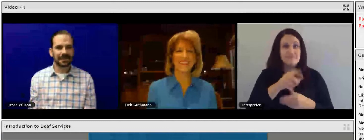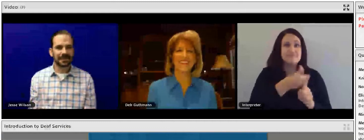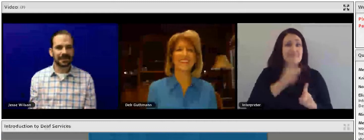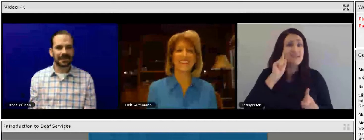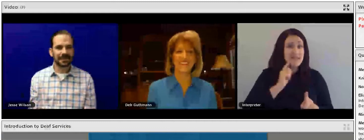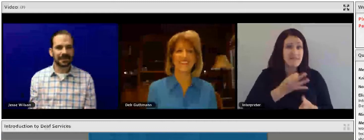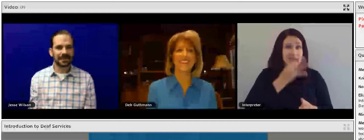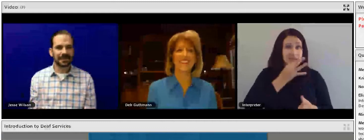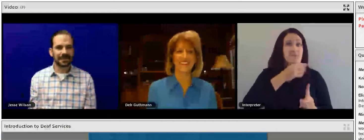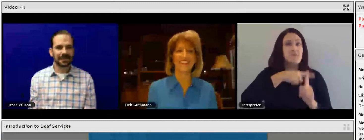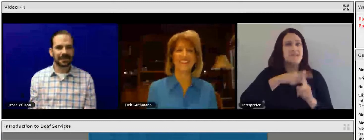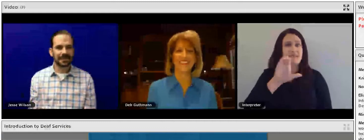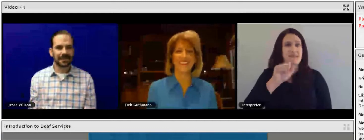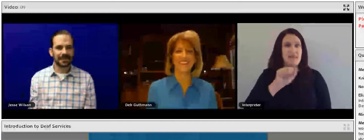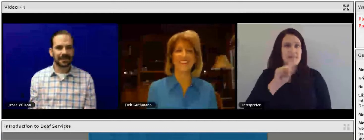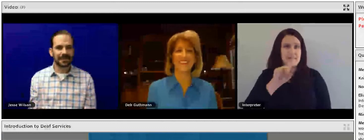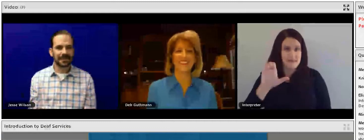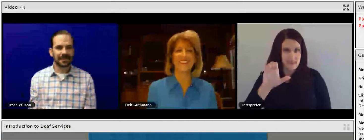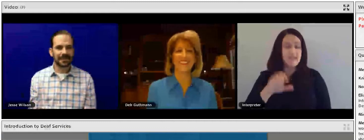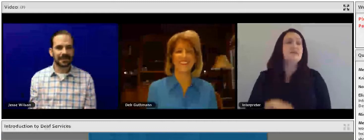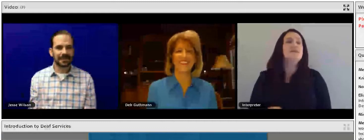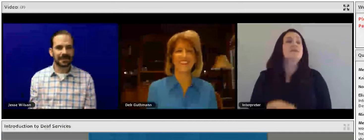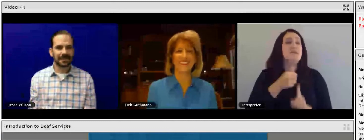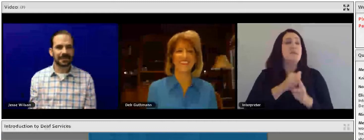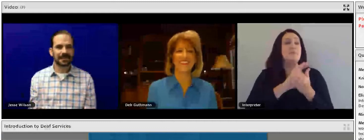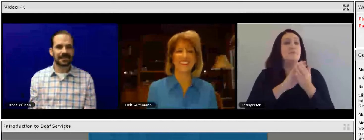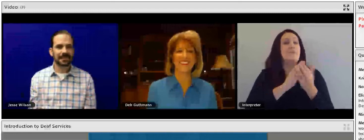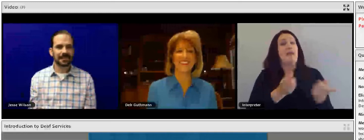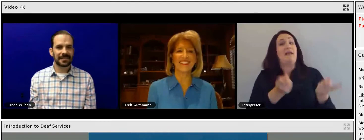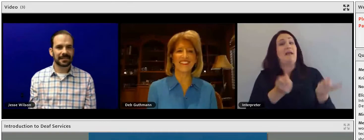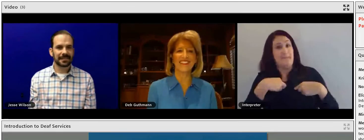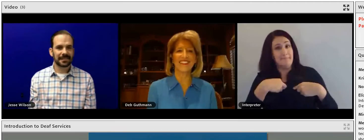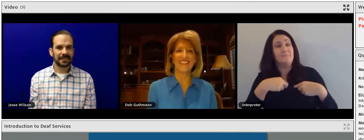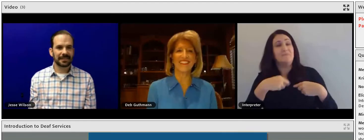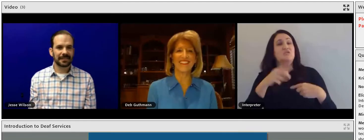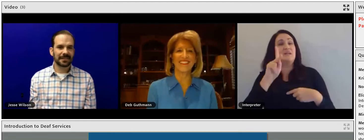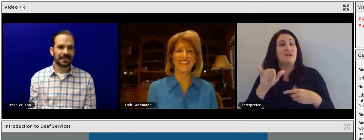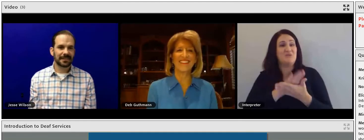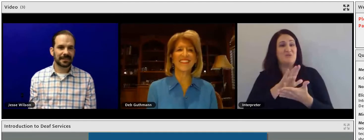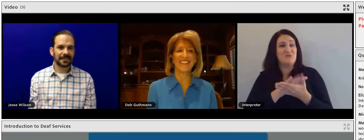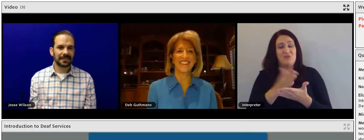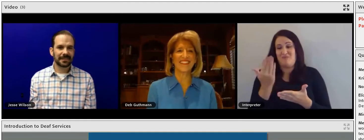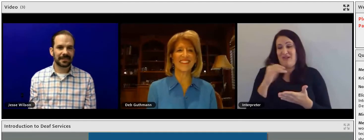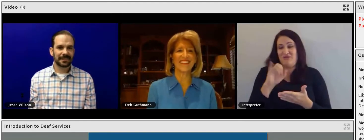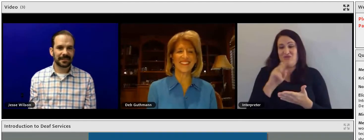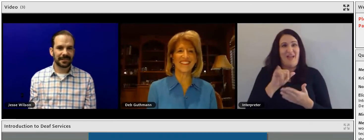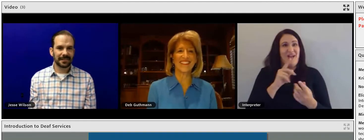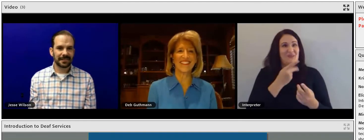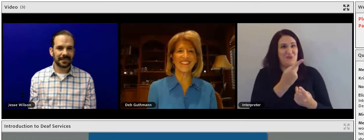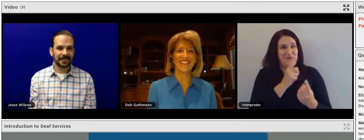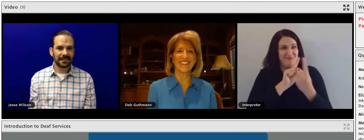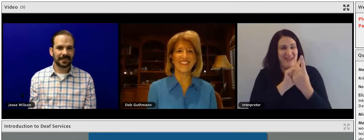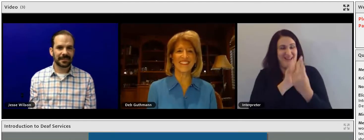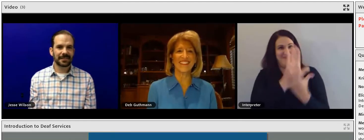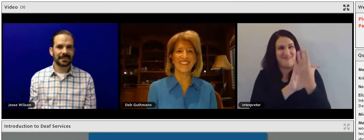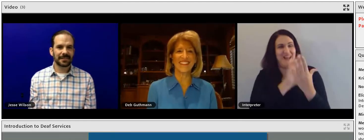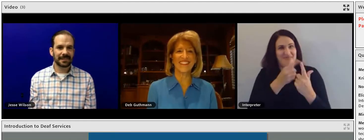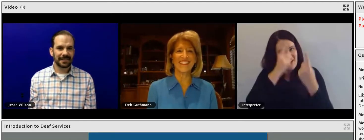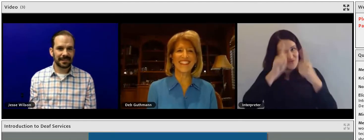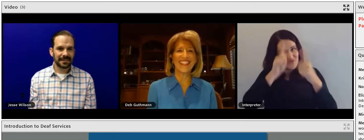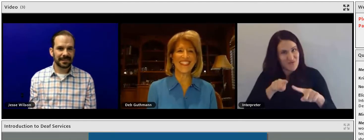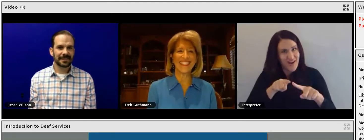and a CADC. Jesse came to the Kentucky school this past July, and we got to meet each other in person. And then he agreed to this